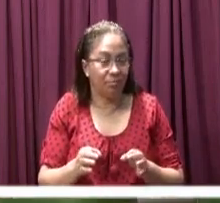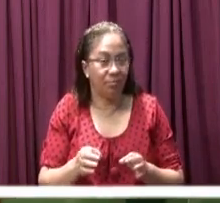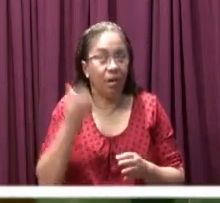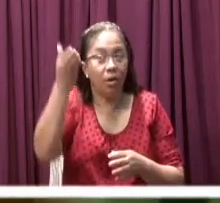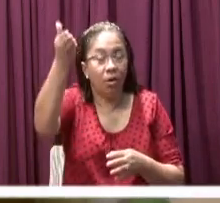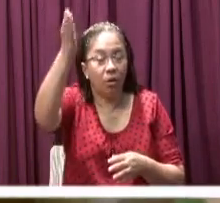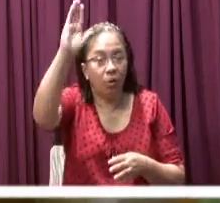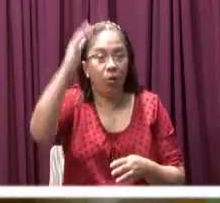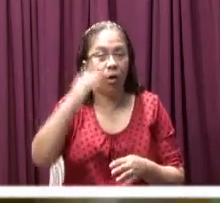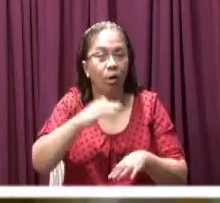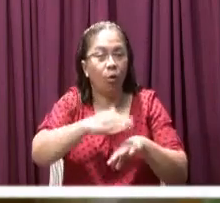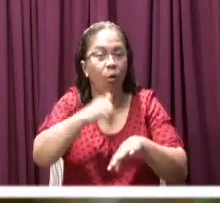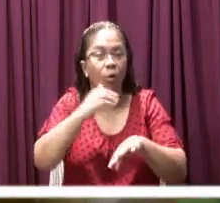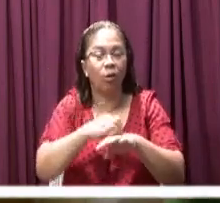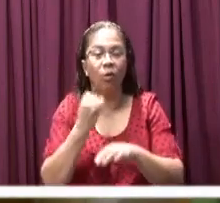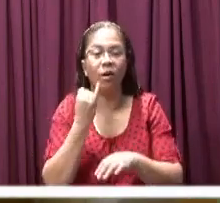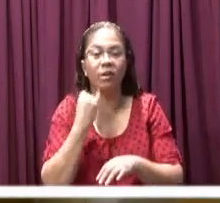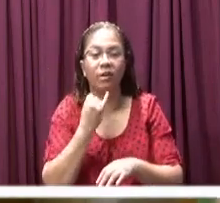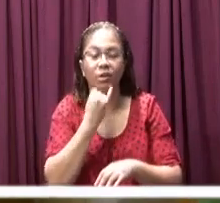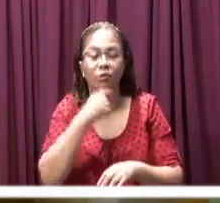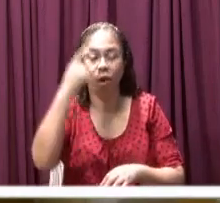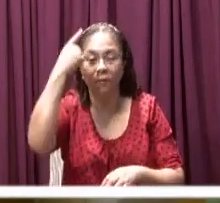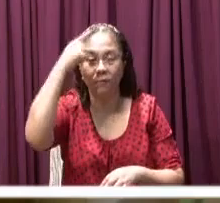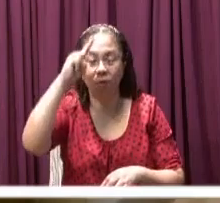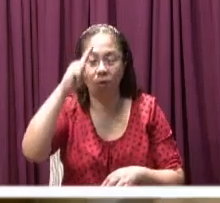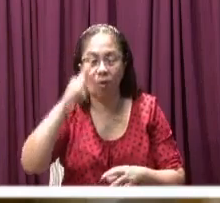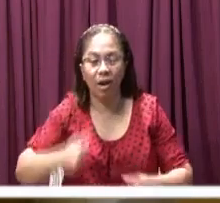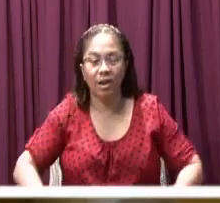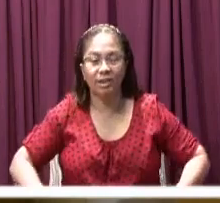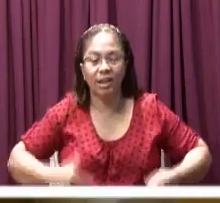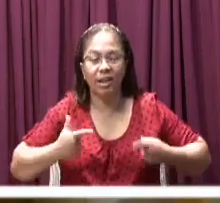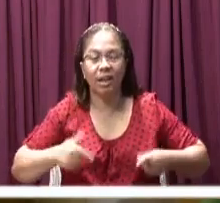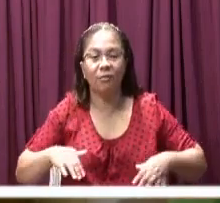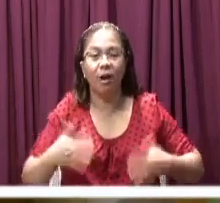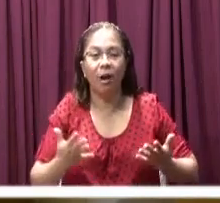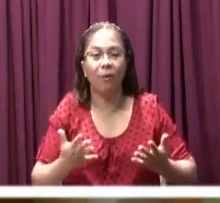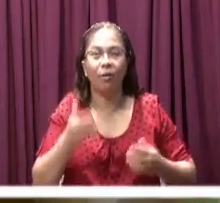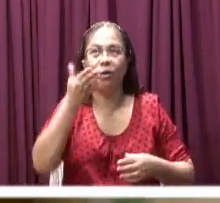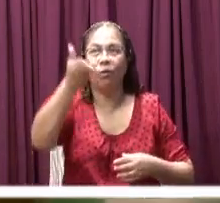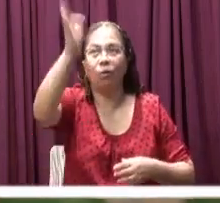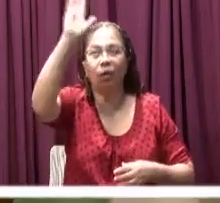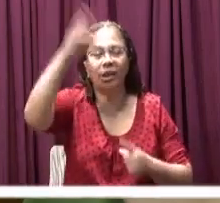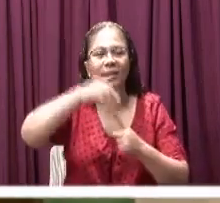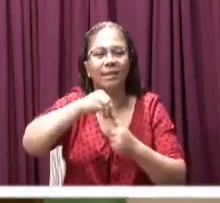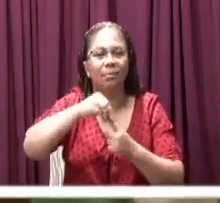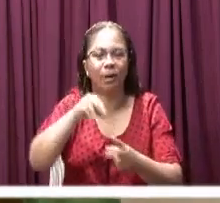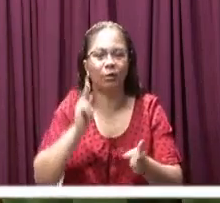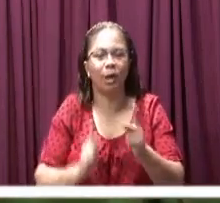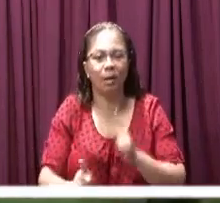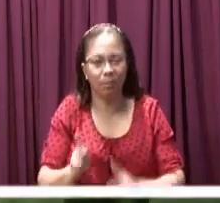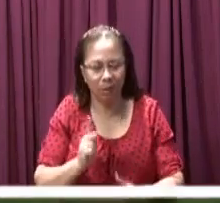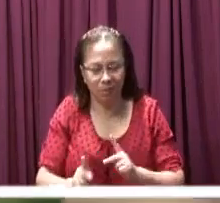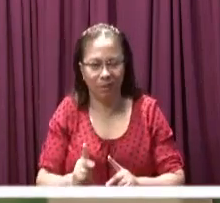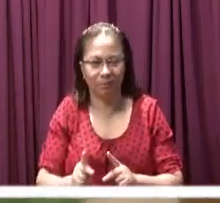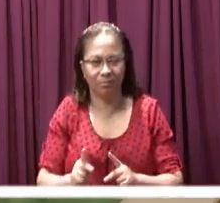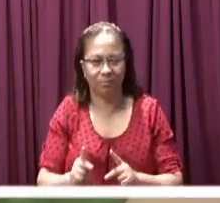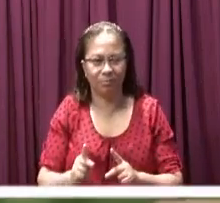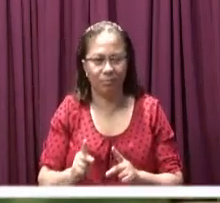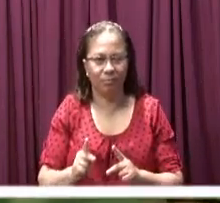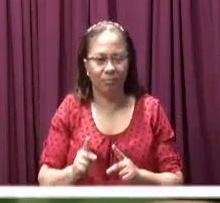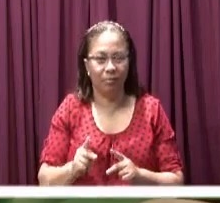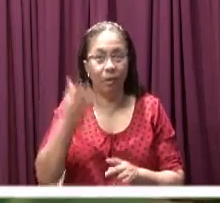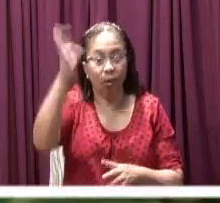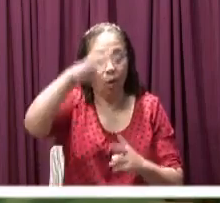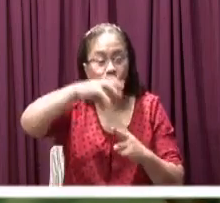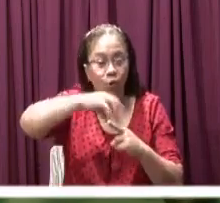Israel was a call to live as God's people. And in fact, the fact of being selected and the